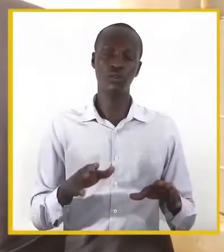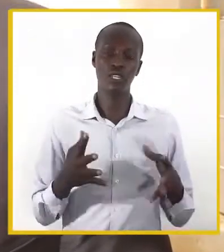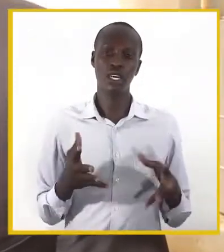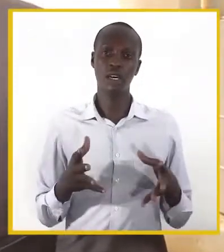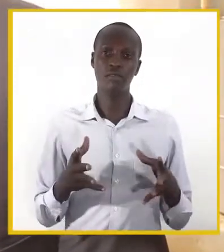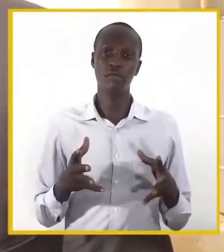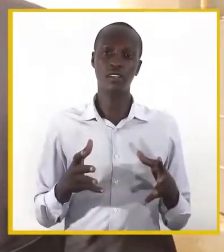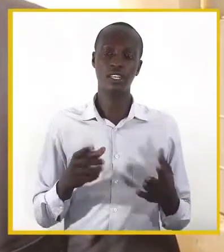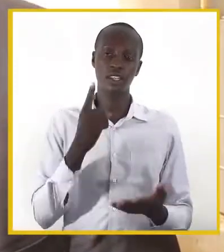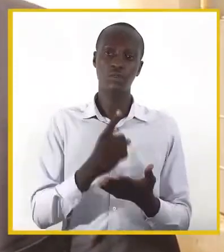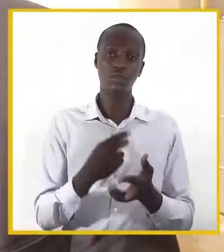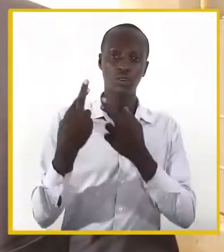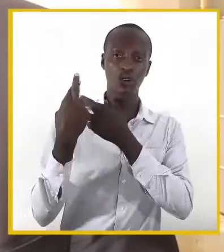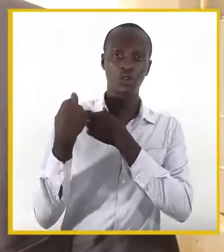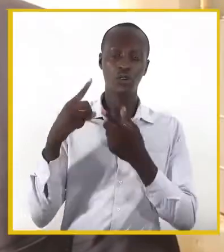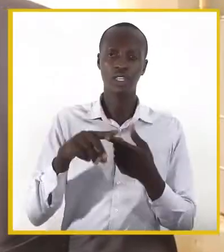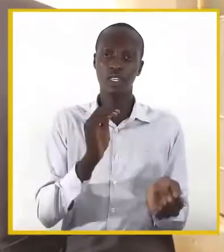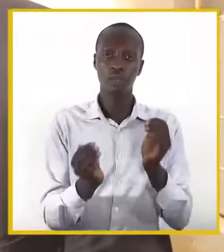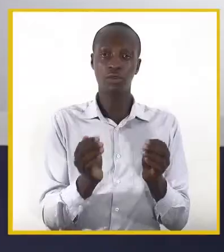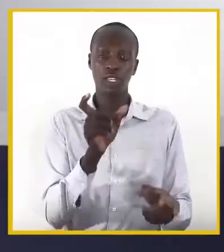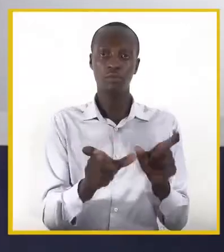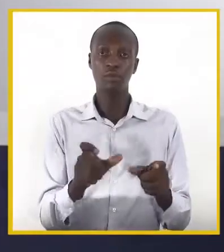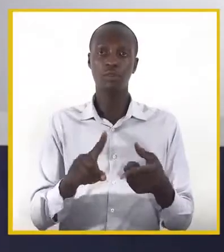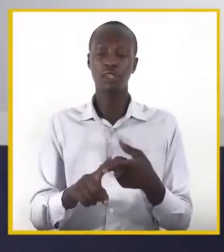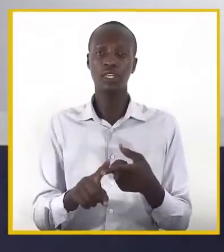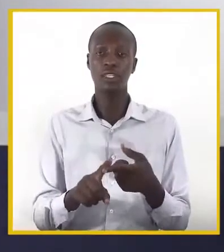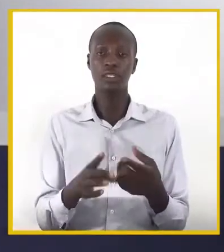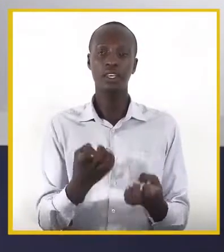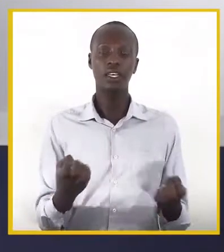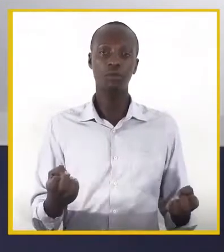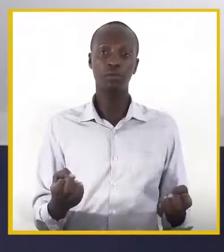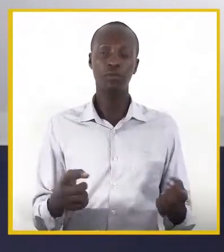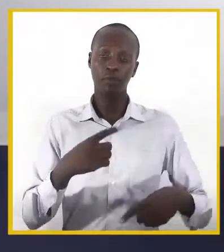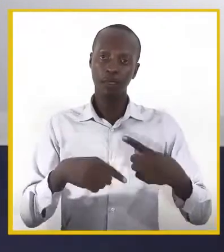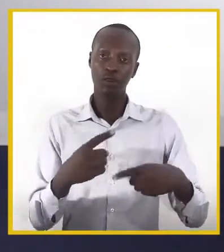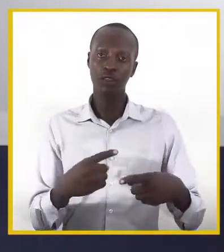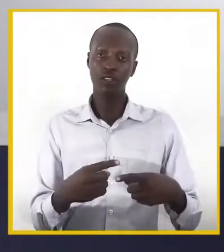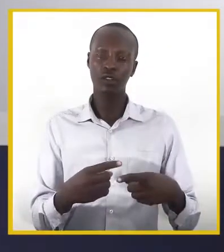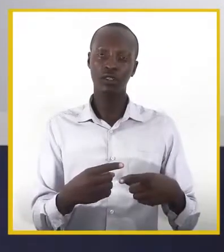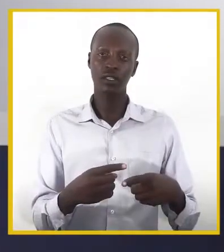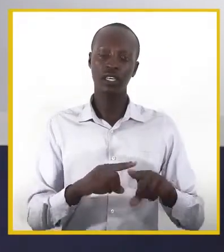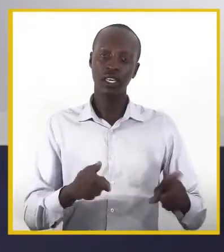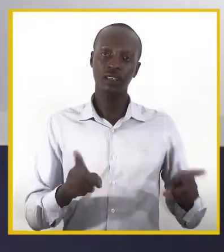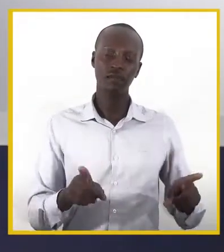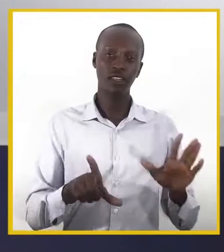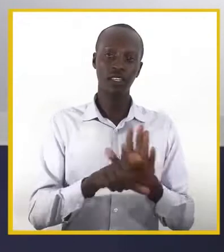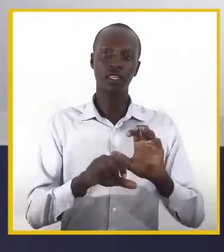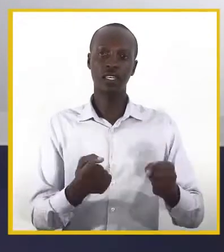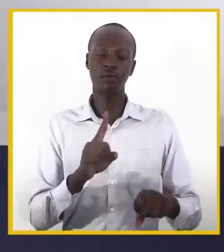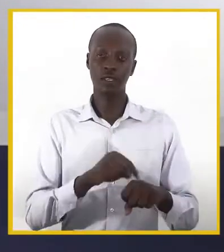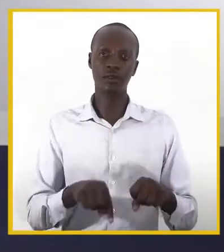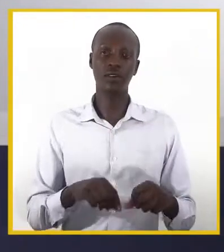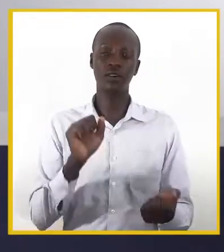constitutional mandate, that is, to protect life and property. Moving on, the following people have been arrested for different crimes and have